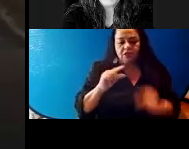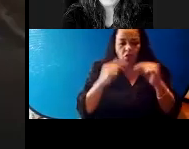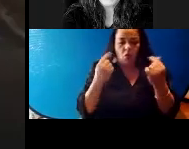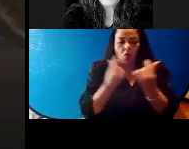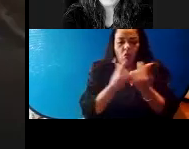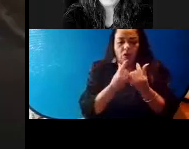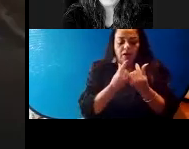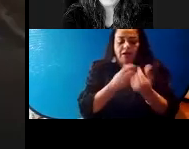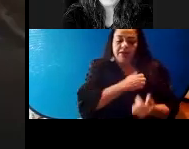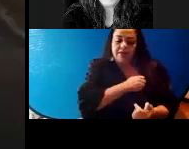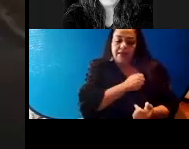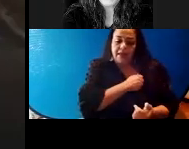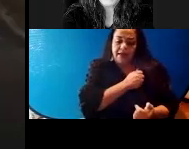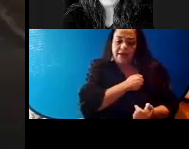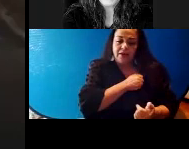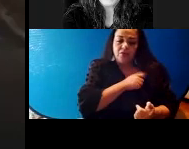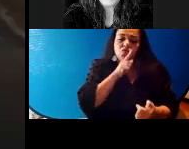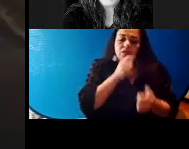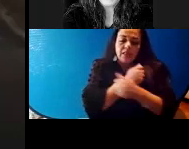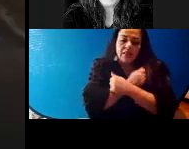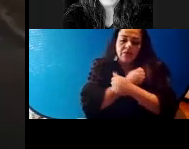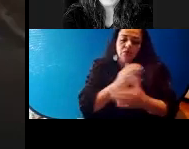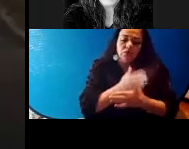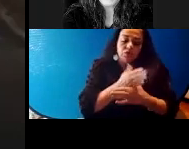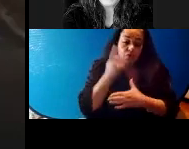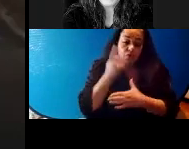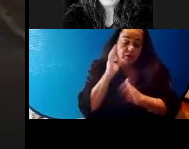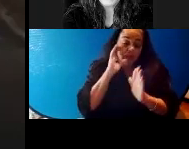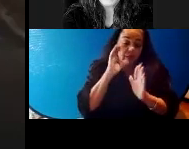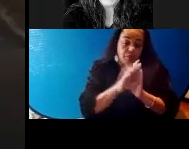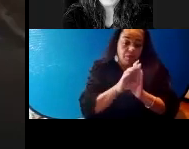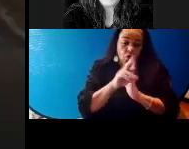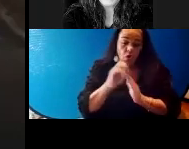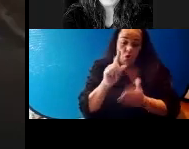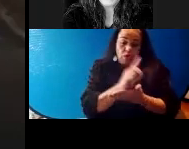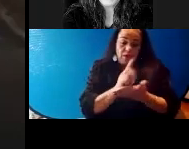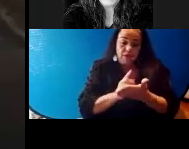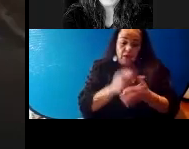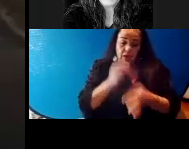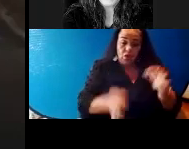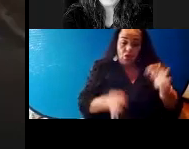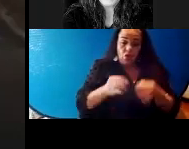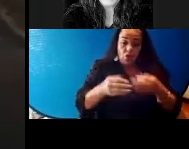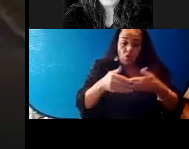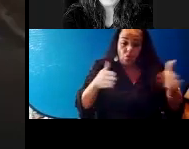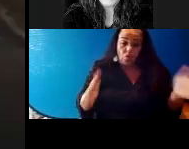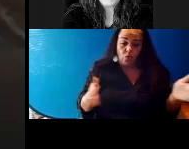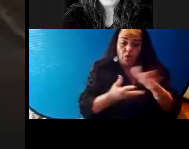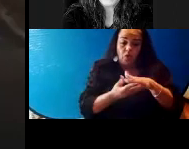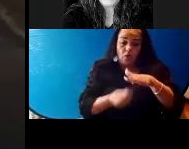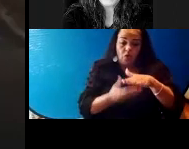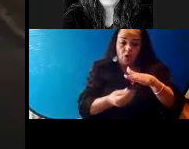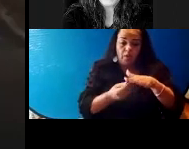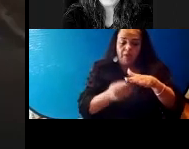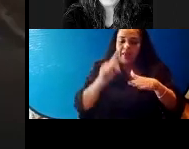really love to show this because this, as you see in the picture, they redesigned the courtroom to almost mimic like a teepee and